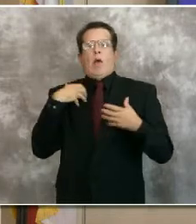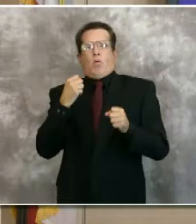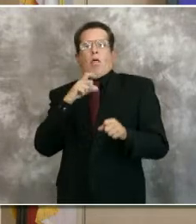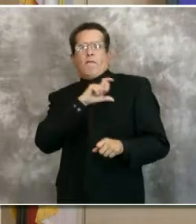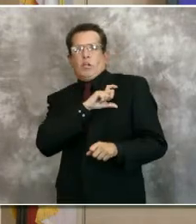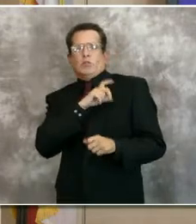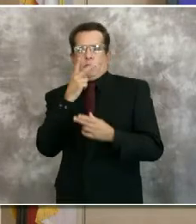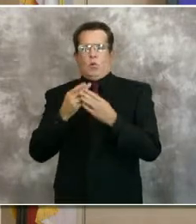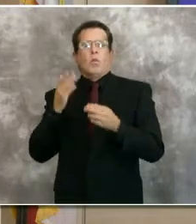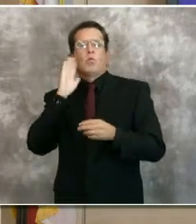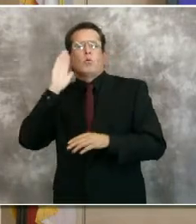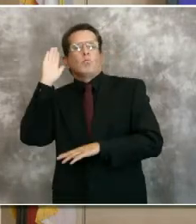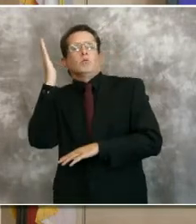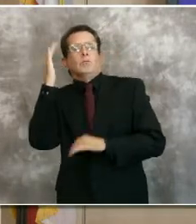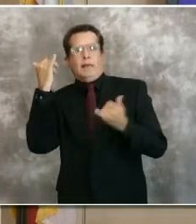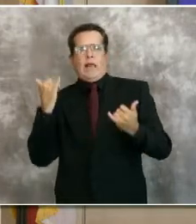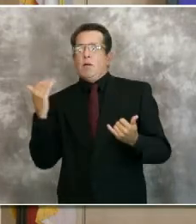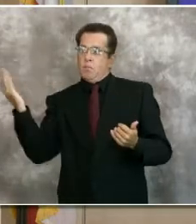Wooten. Supervisor.